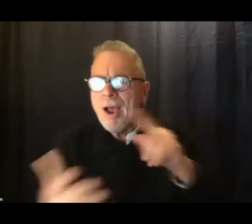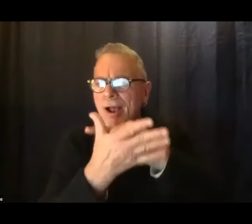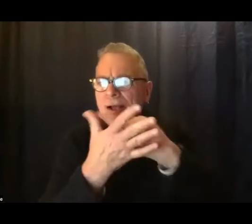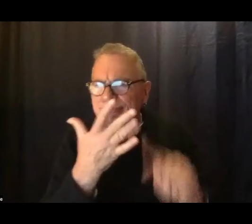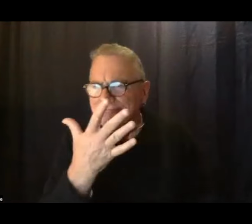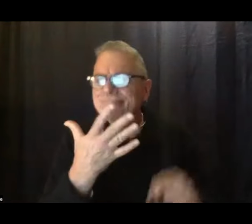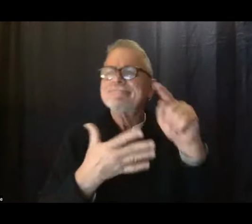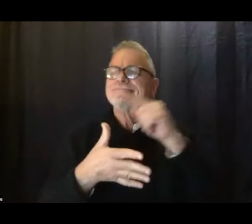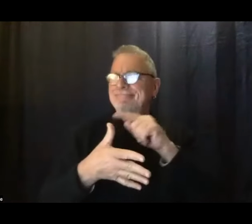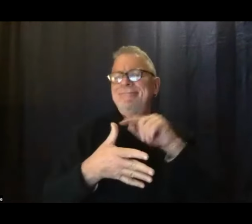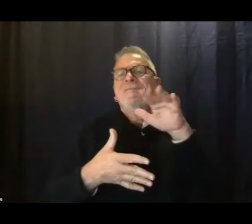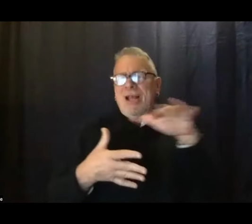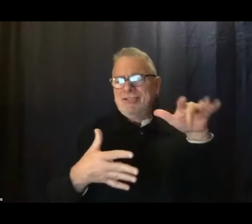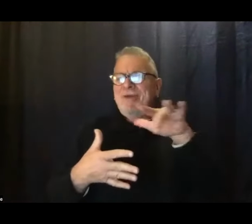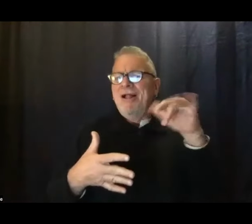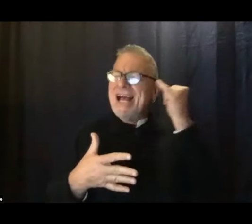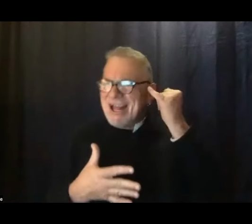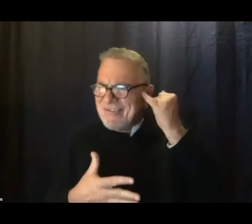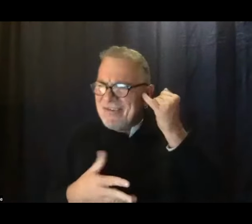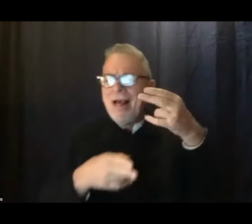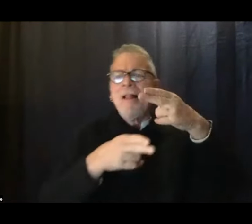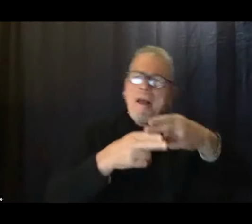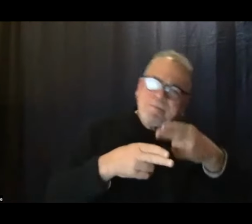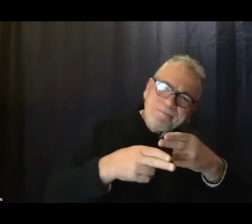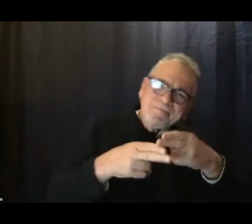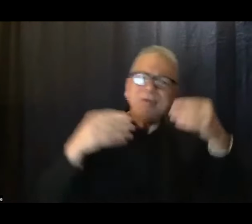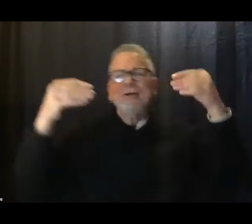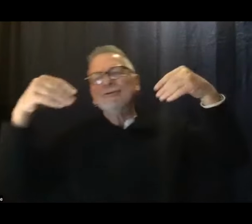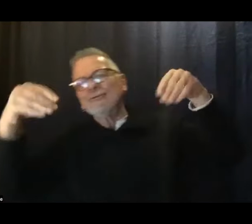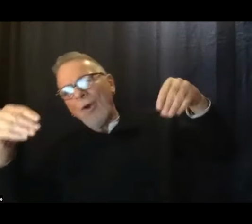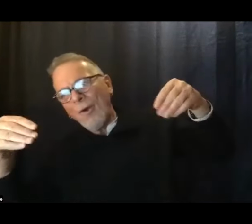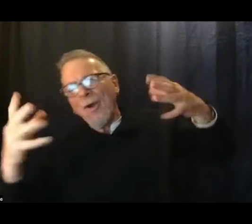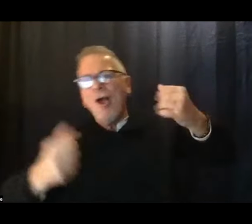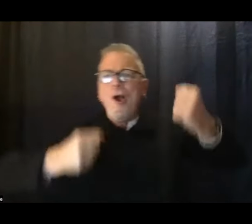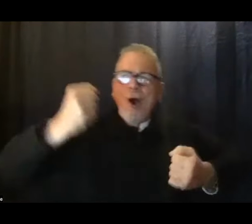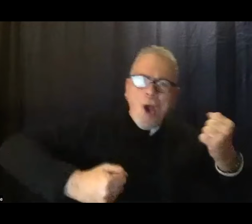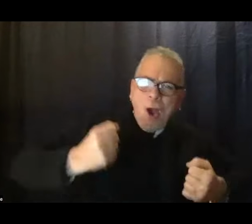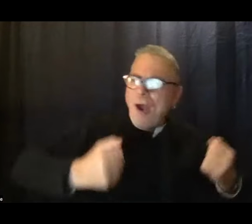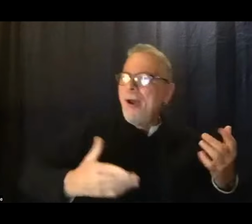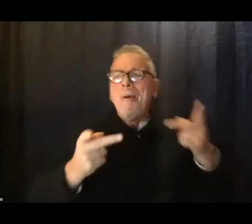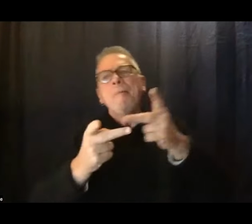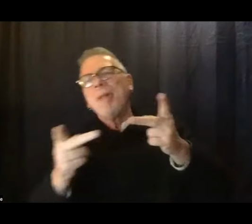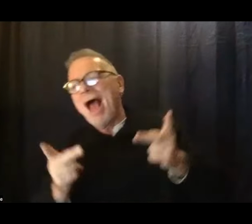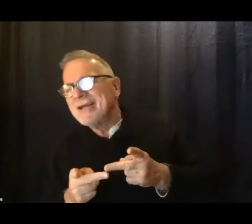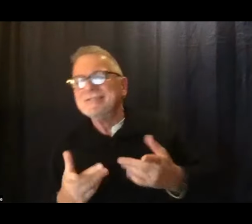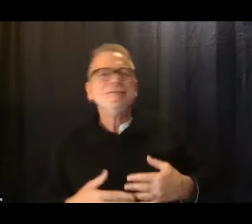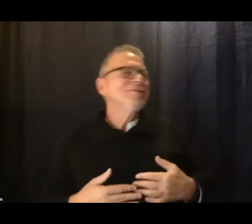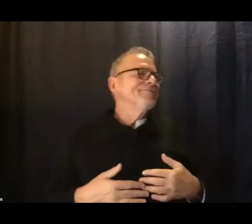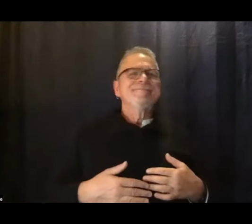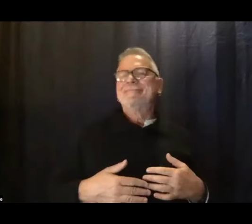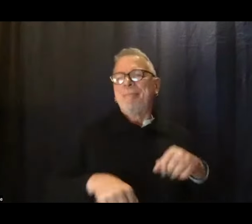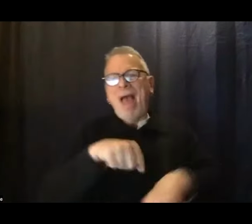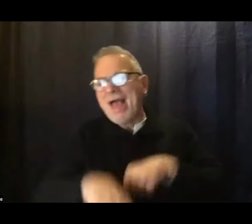So the do's and don'ts of fingerspelling, right? Fingerspelling, if it's a name of a store, of a